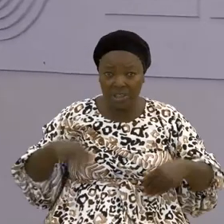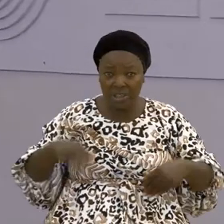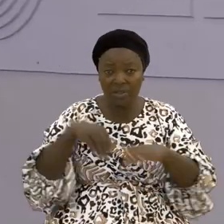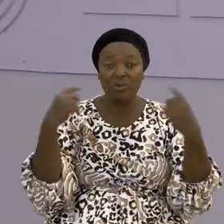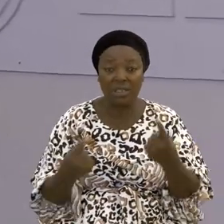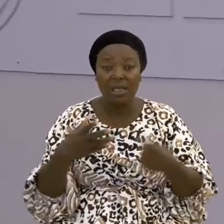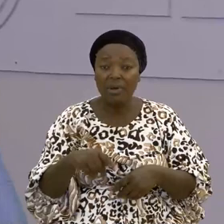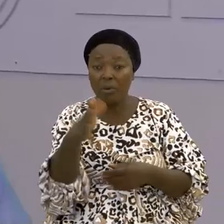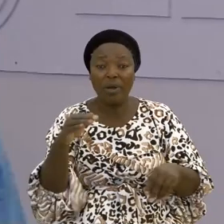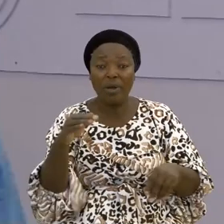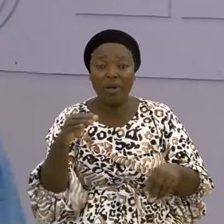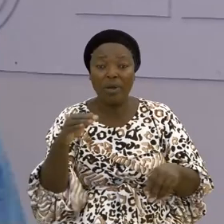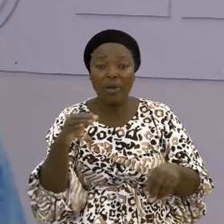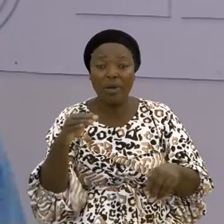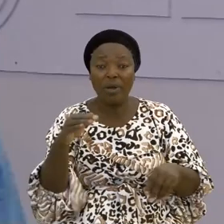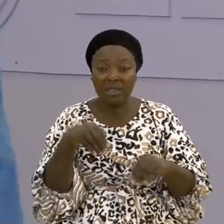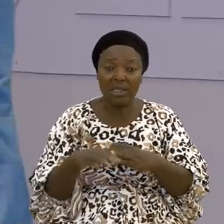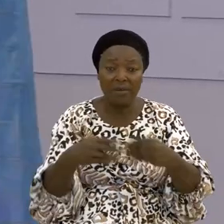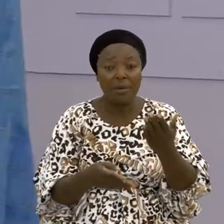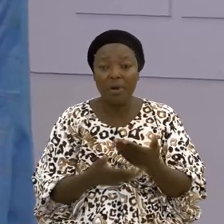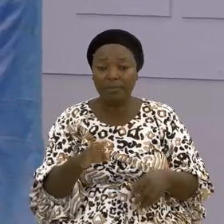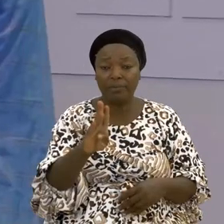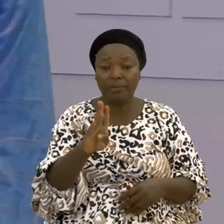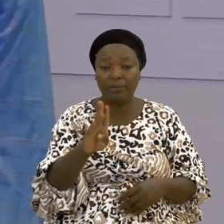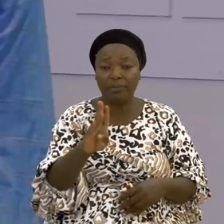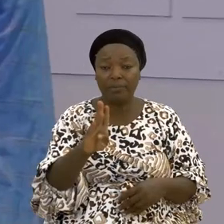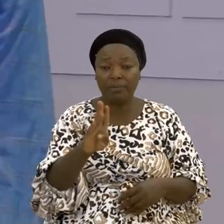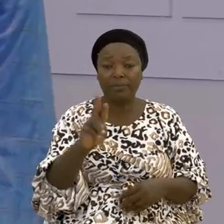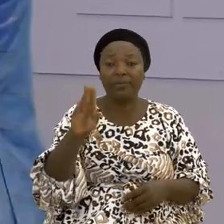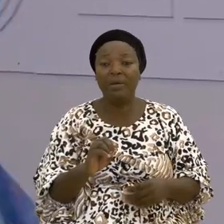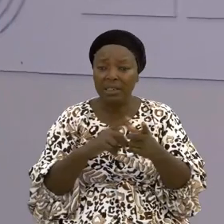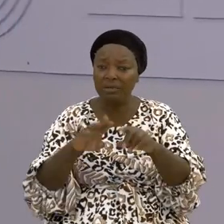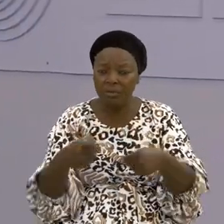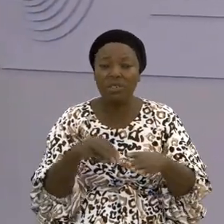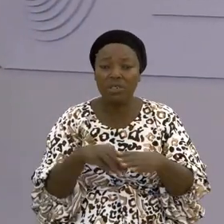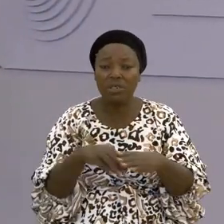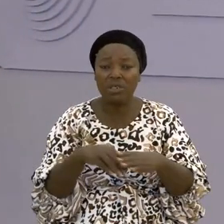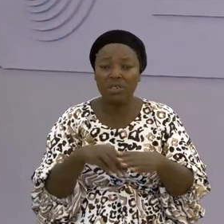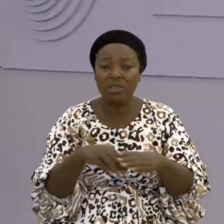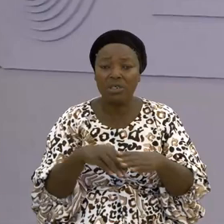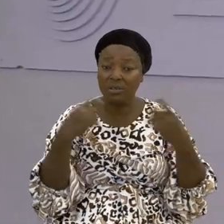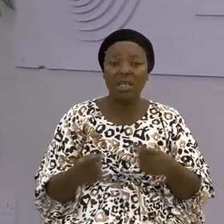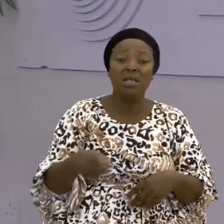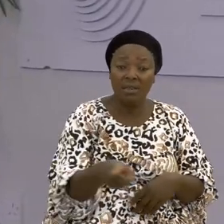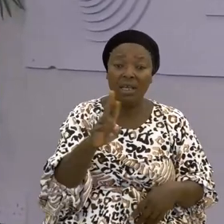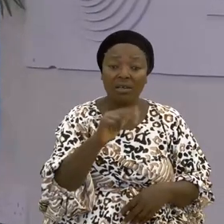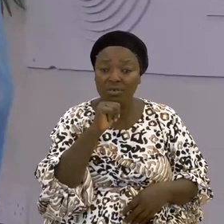They might compromise in giving bribes. They might compromise one way or the other. They are